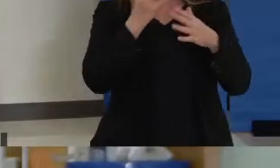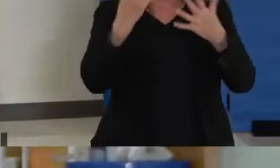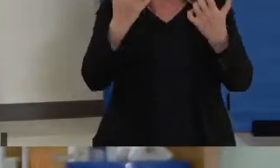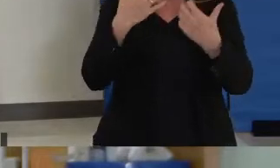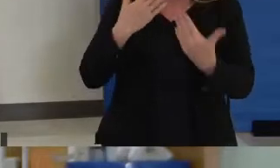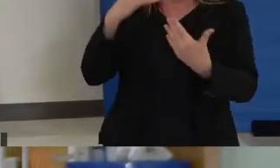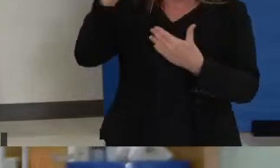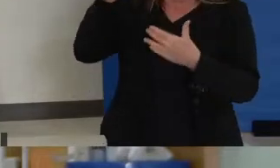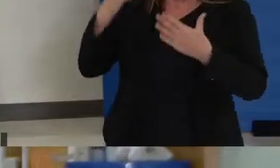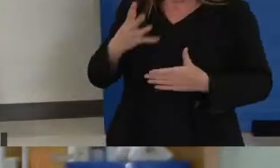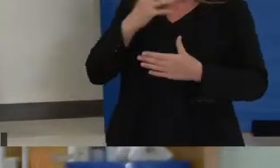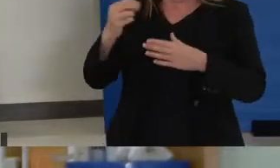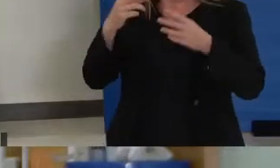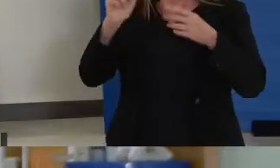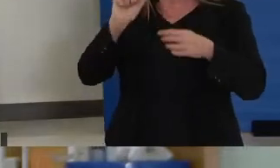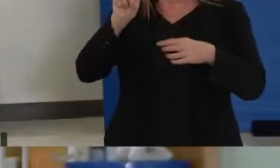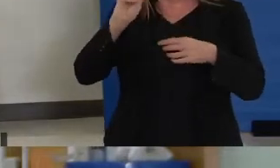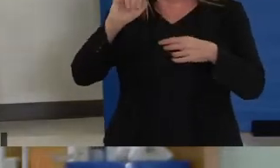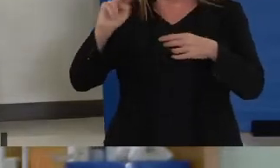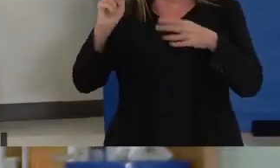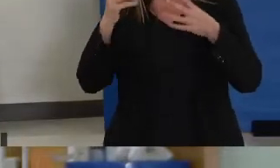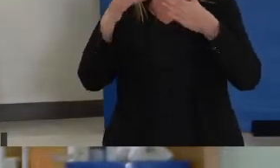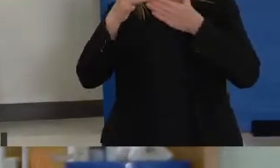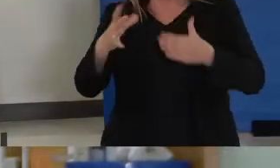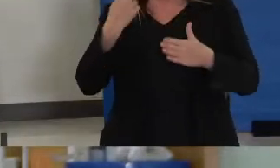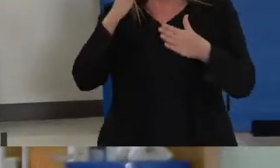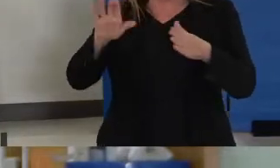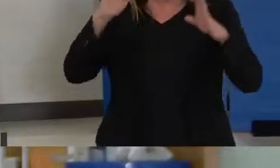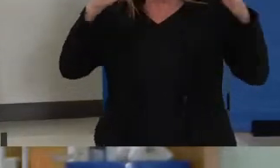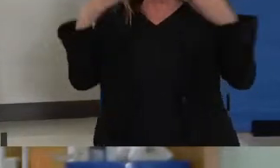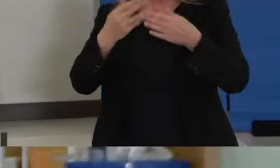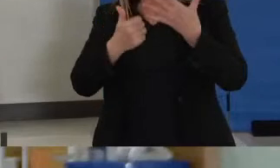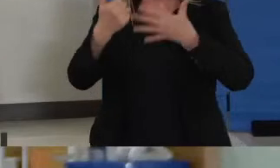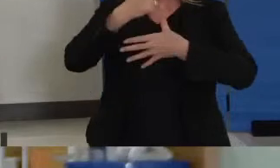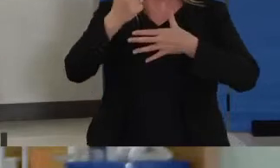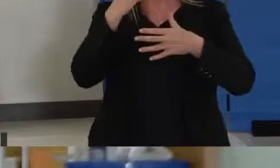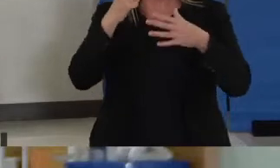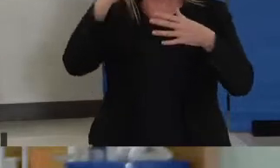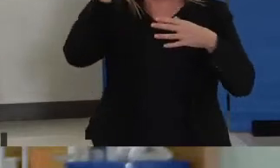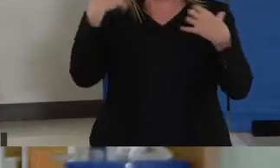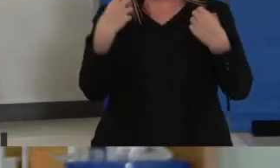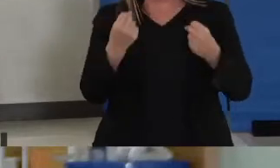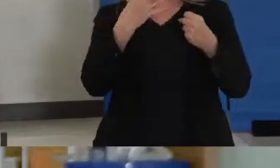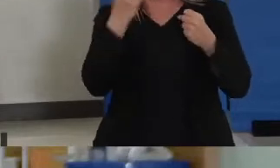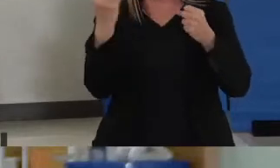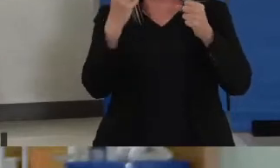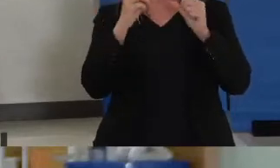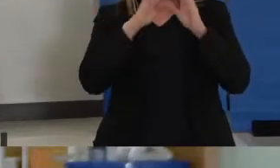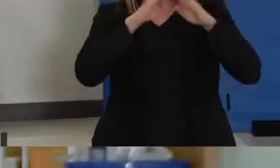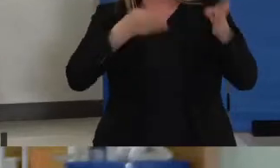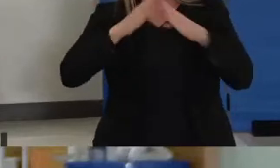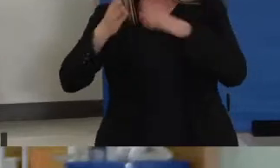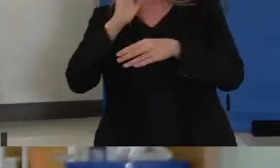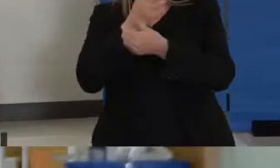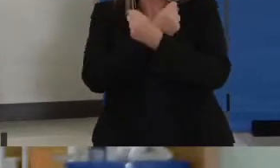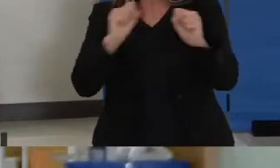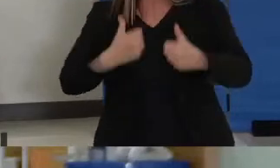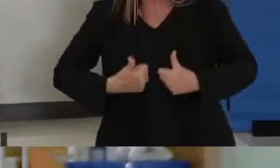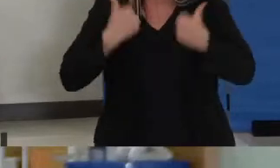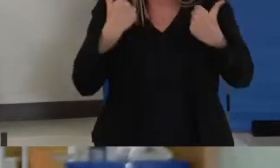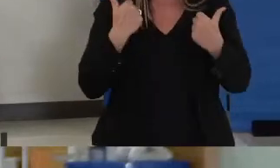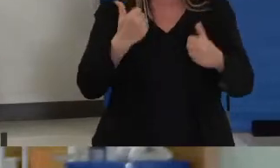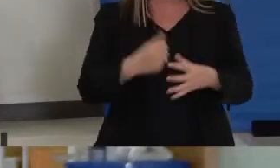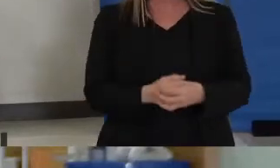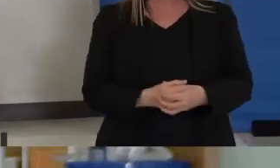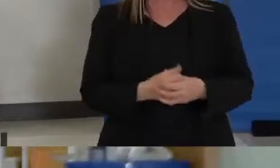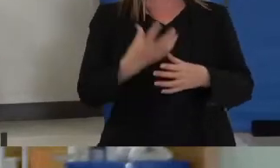leaders that are here today for their priority focus on mental health and housing. It will save lives, and it's the answering to